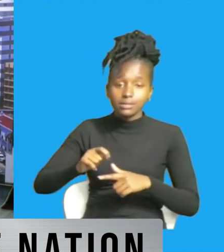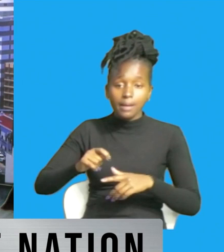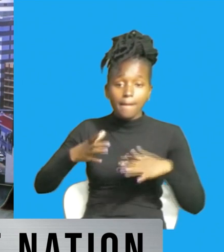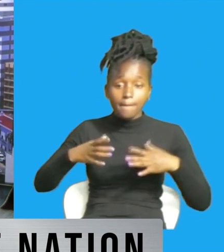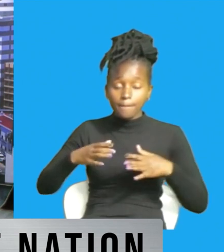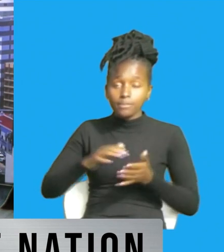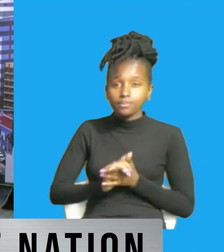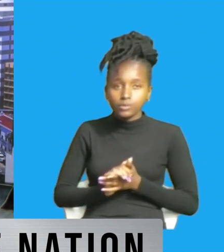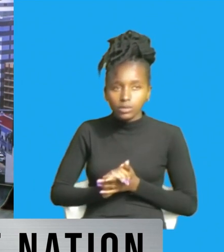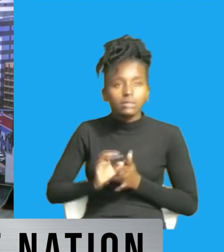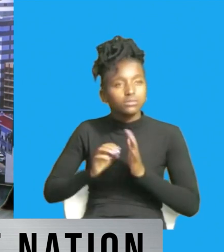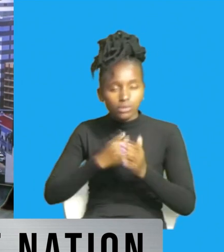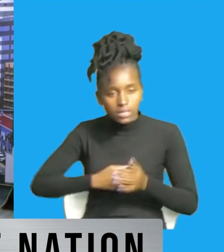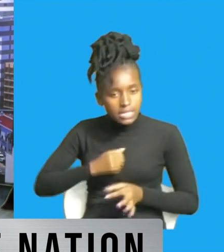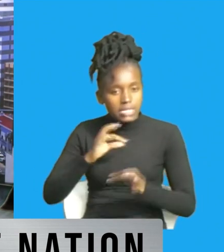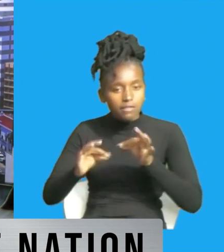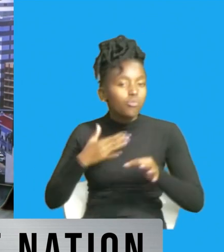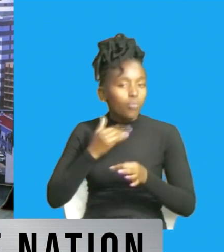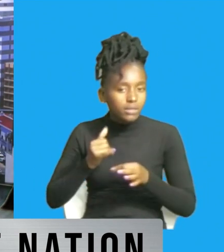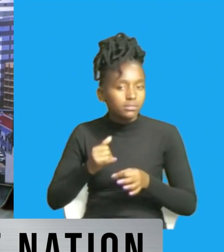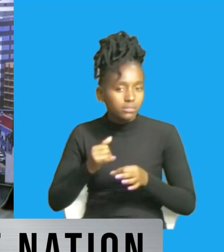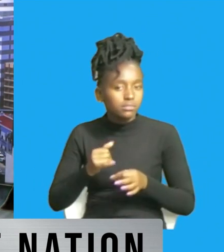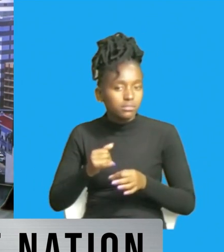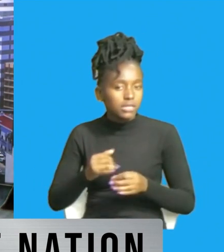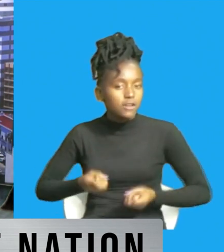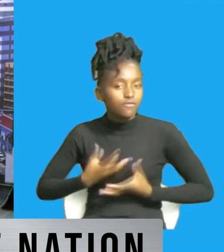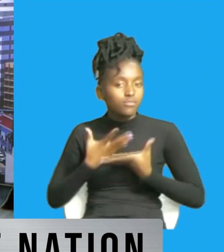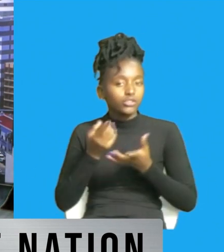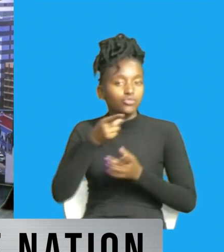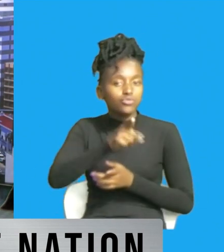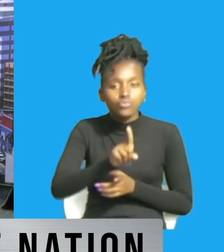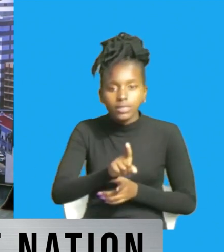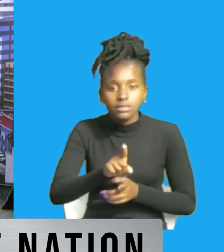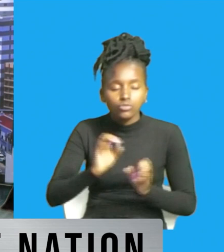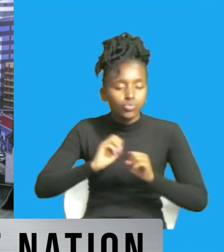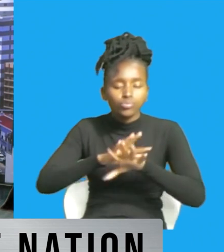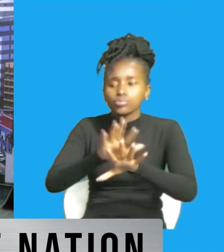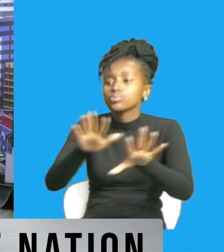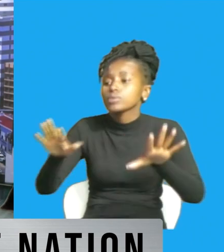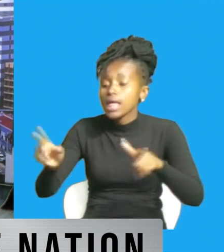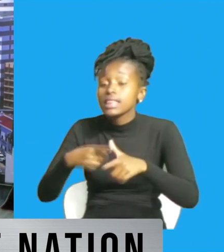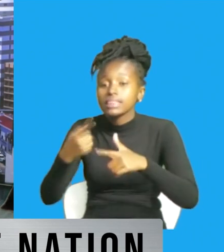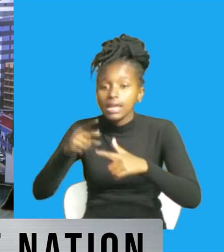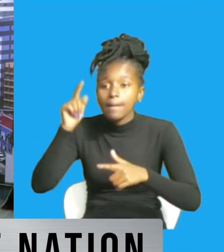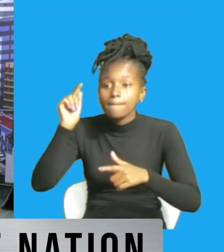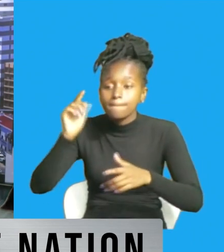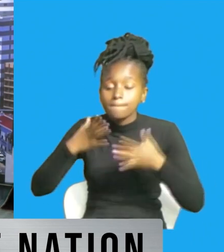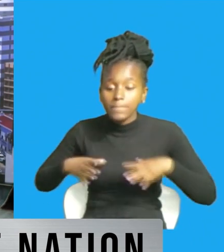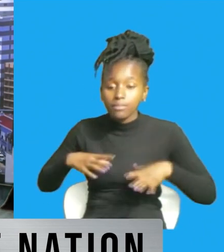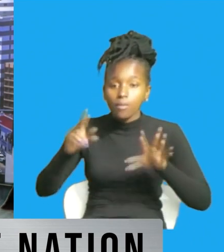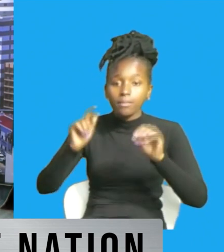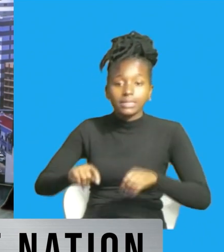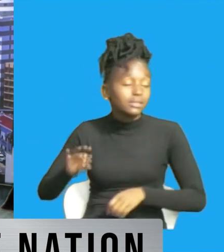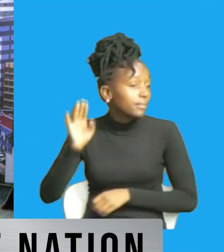Ruto had to get into the streets and do what he did, I mean Raila, for Ruto